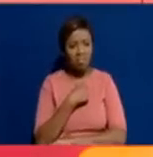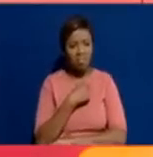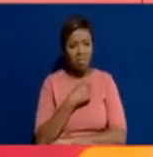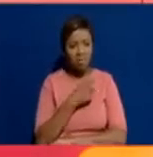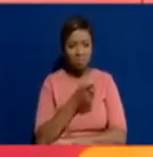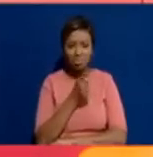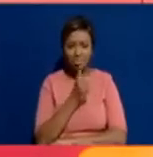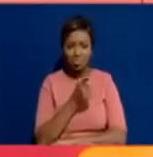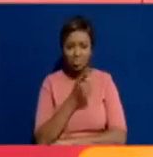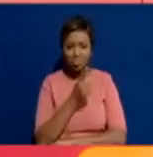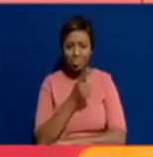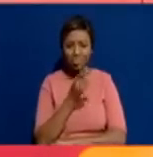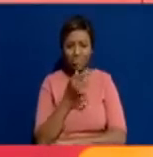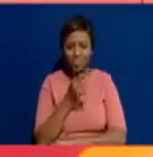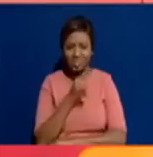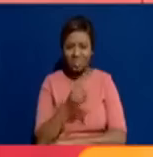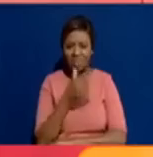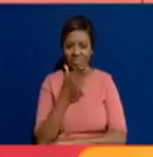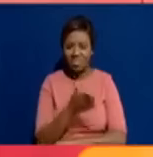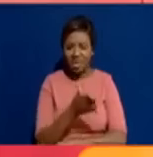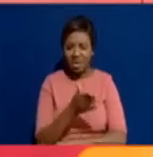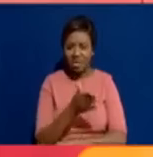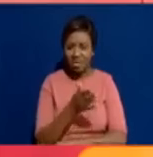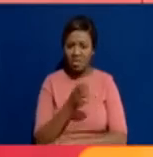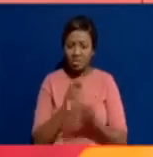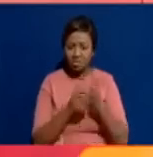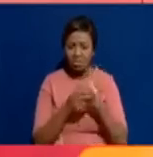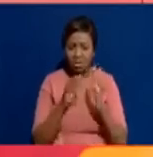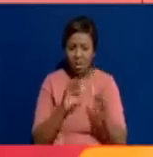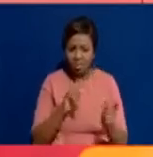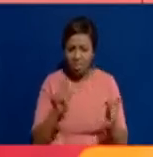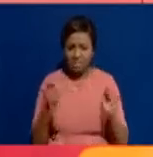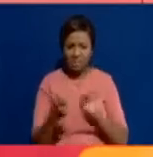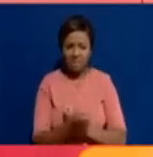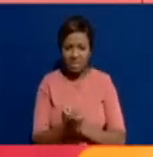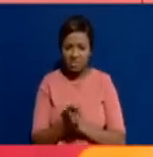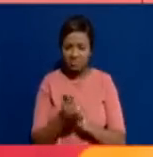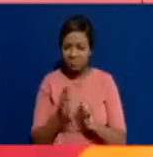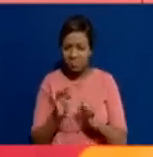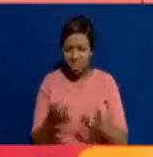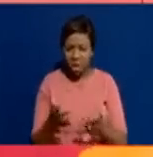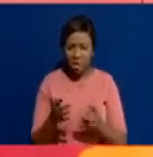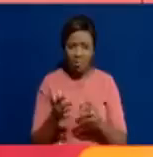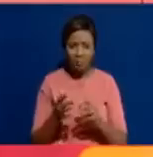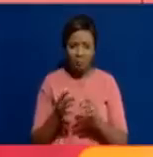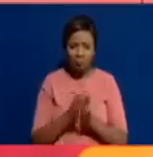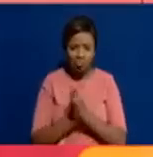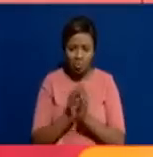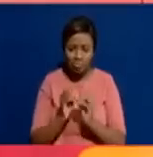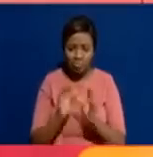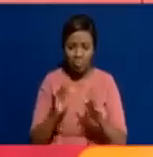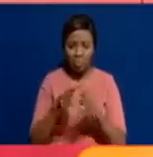that is where most of us go wrong. And this now has to come down to the aspect of our sexual activities. If we're engaging